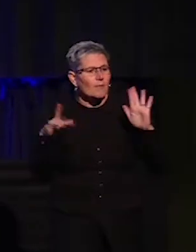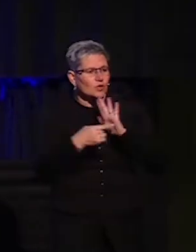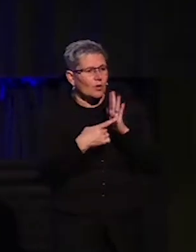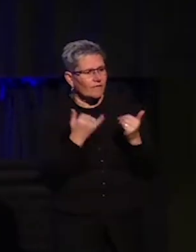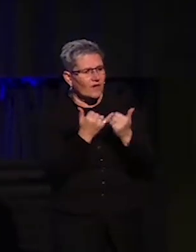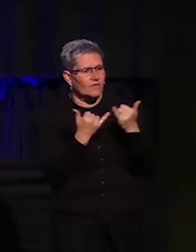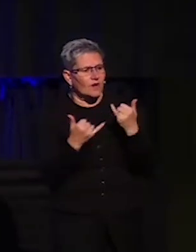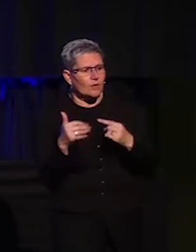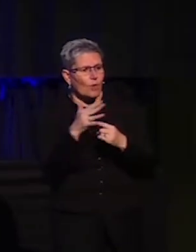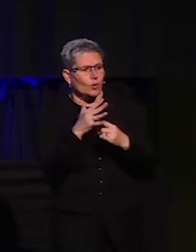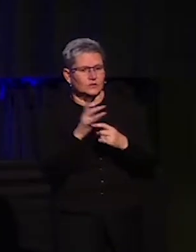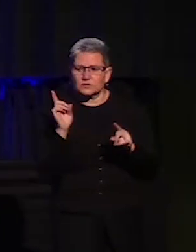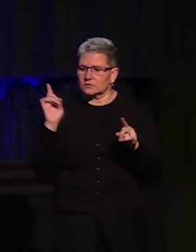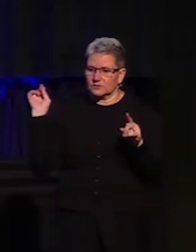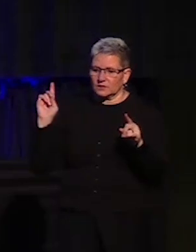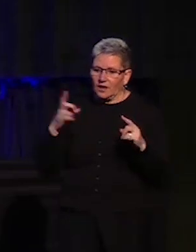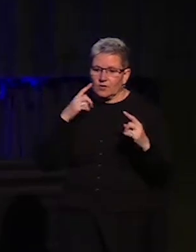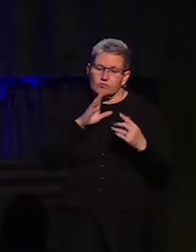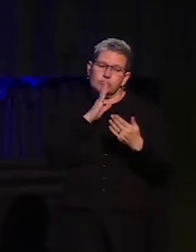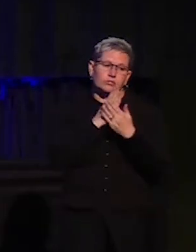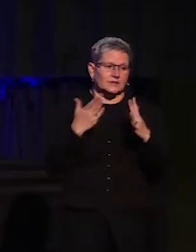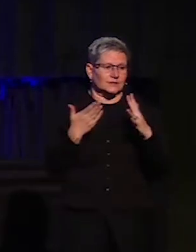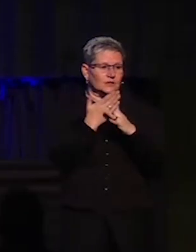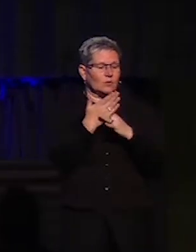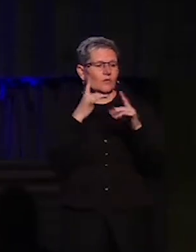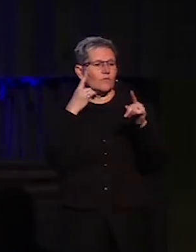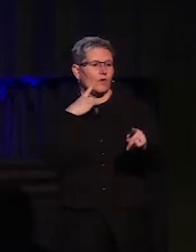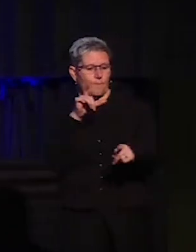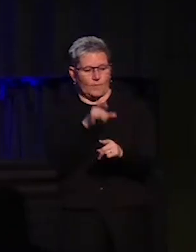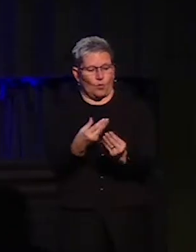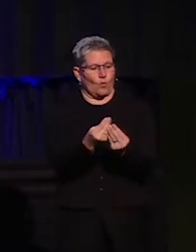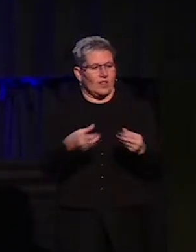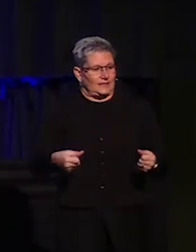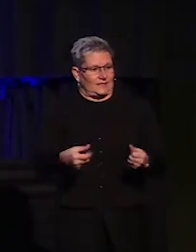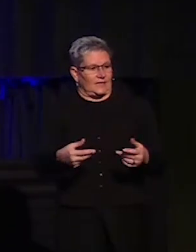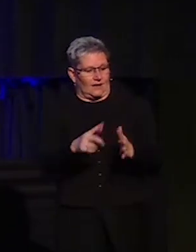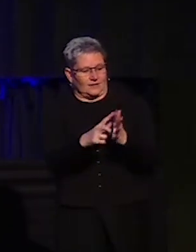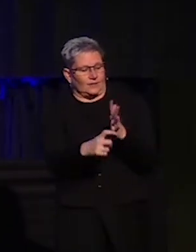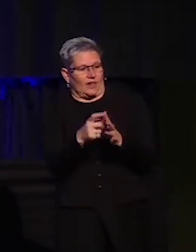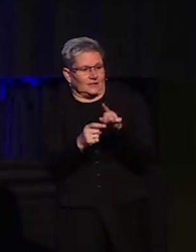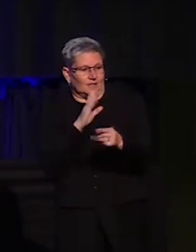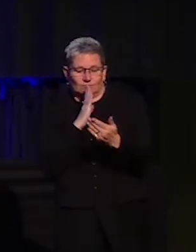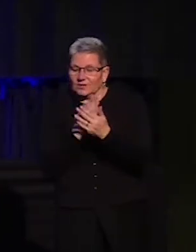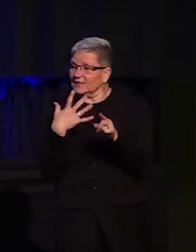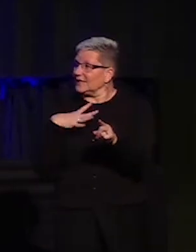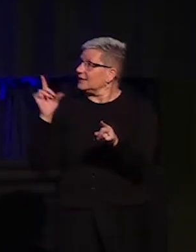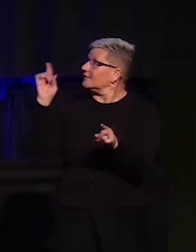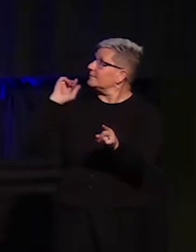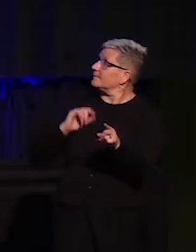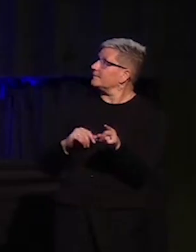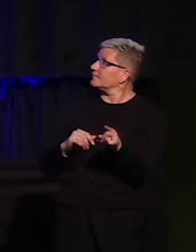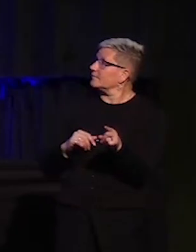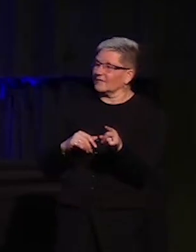infrastructure, particularly accessible ones for people with disability and changing places that the Honourable Councillor mentioned before.